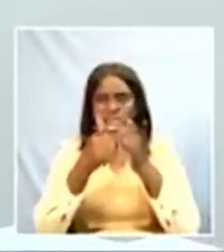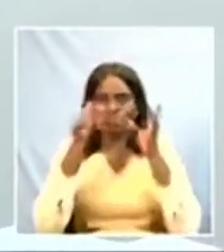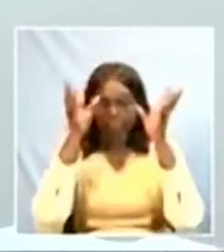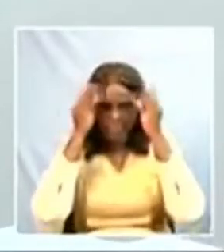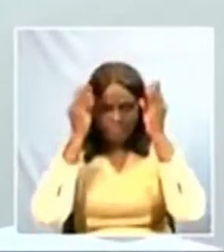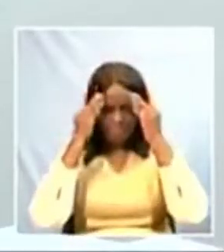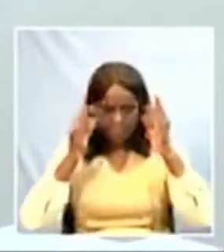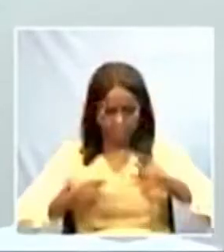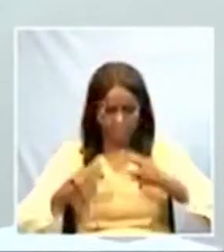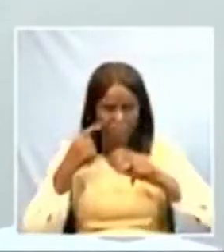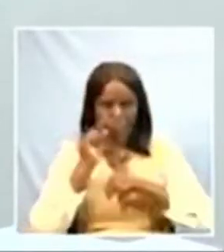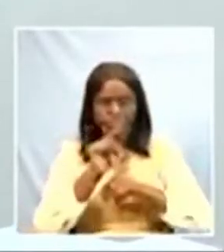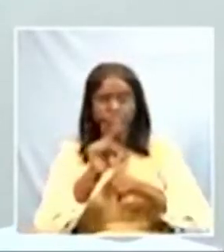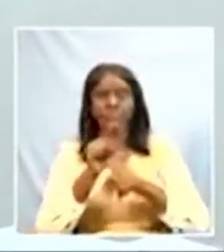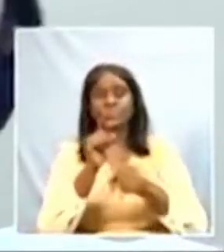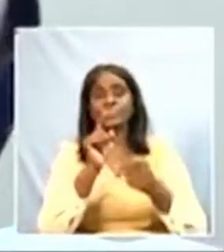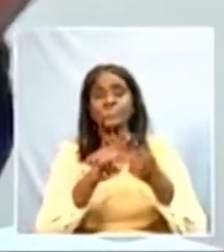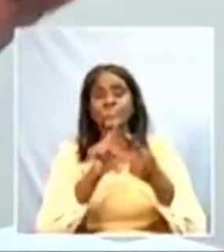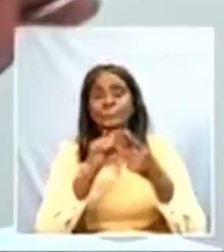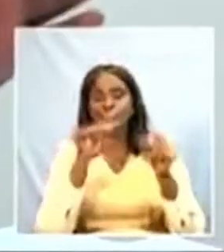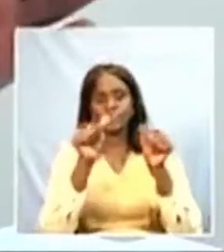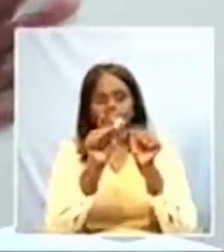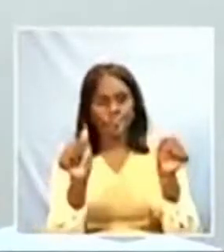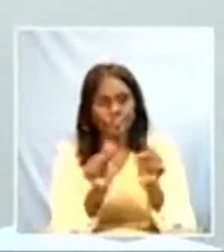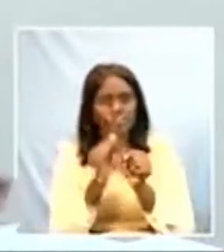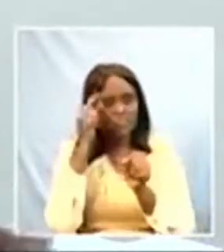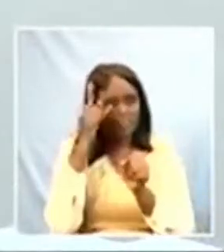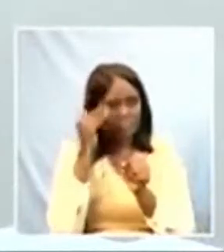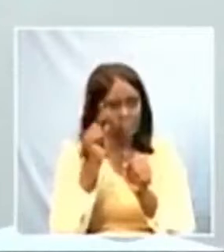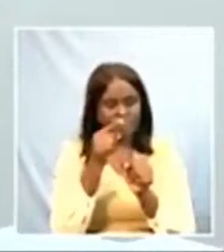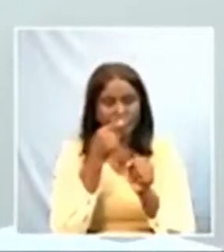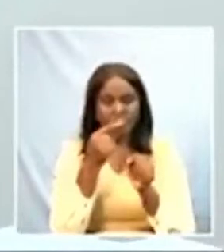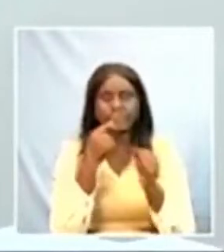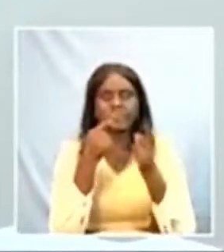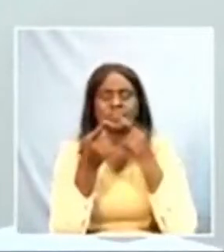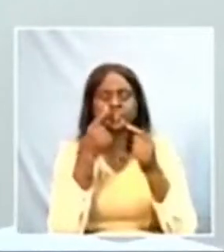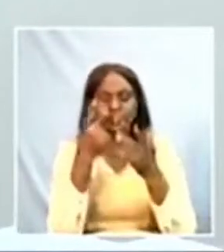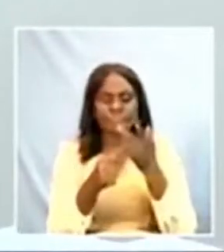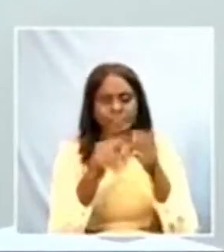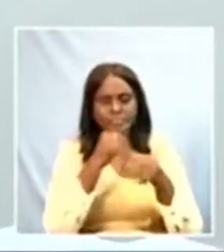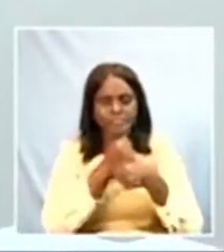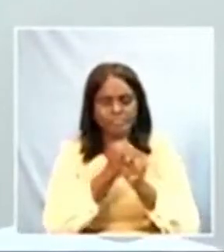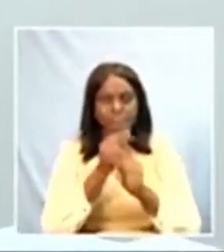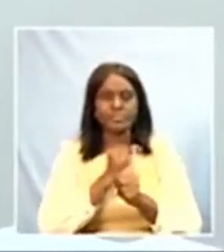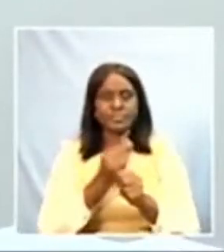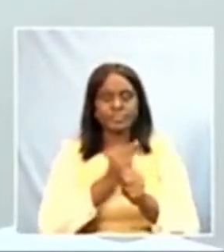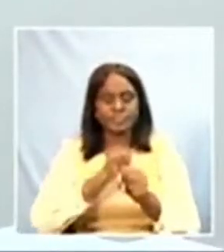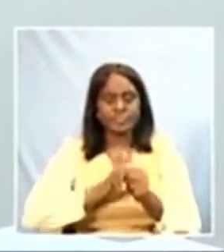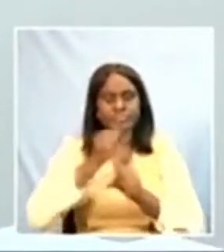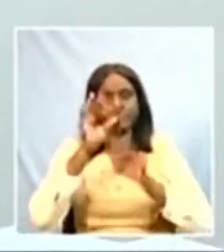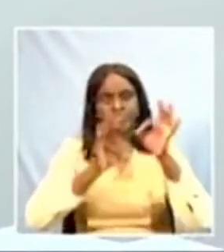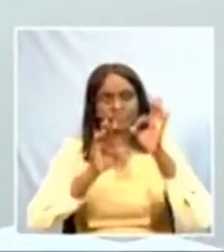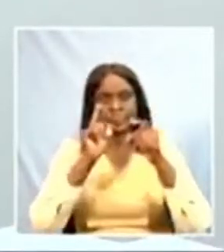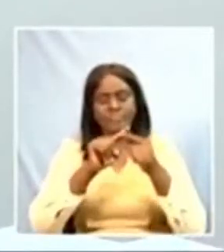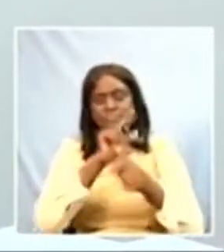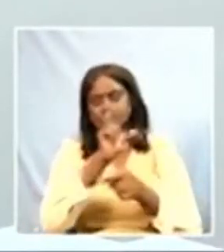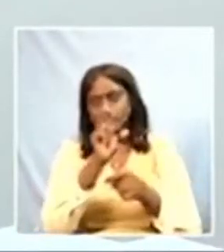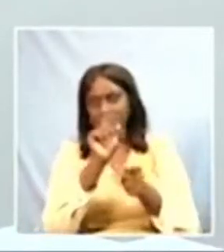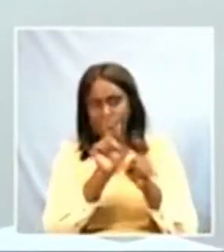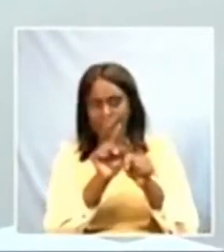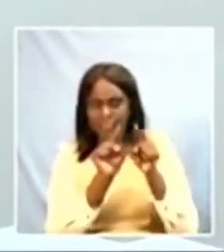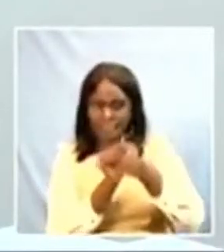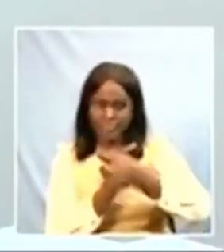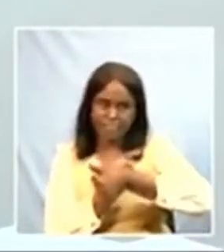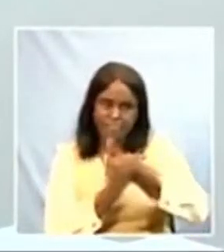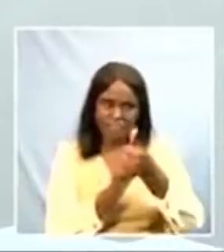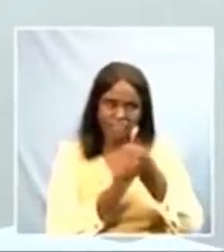technical person for this particular one, not general reasons. You say what prompted us to adjust to 300 these